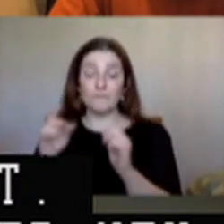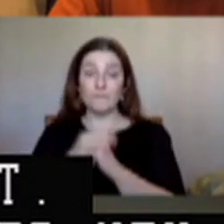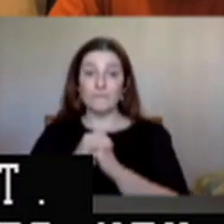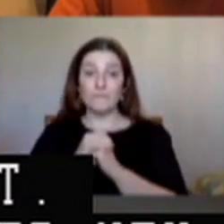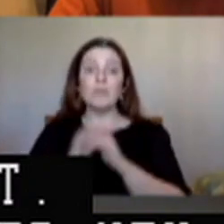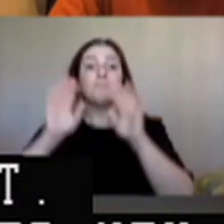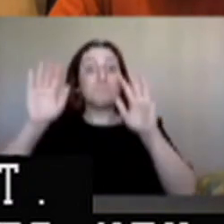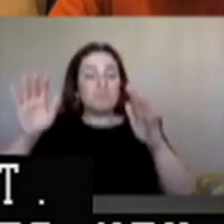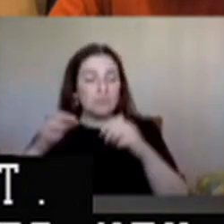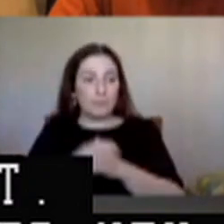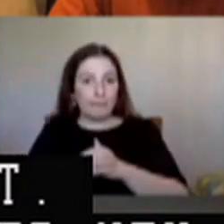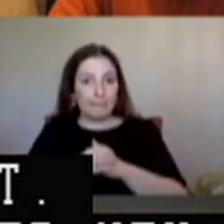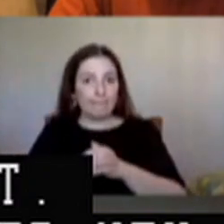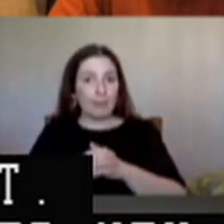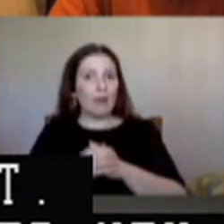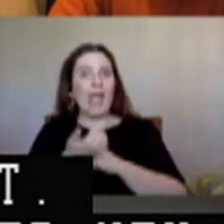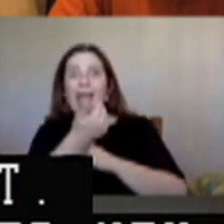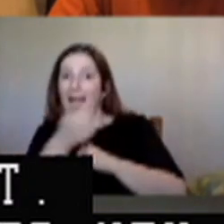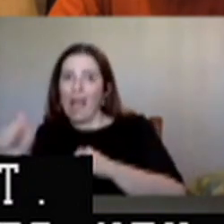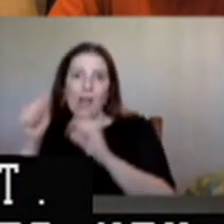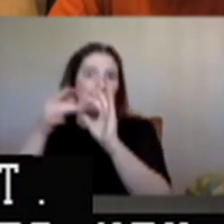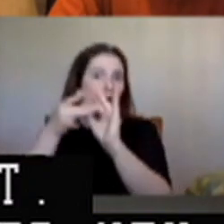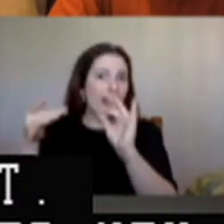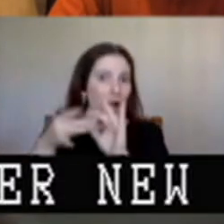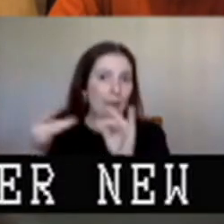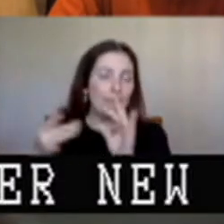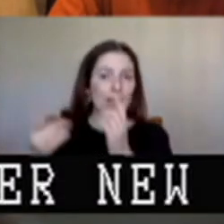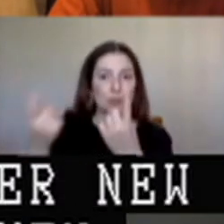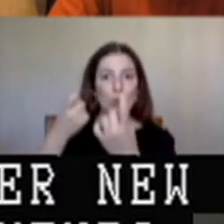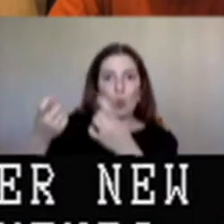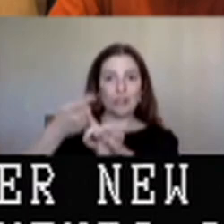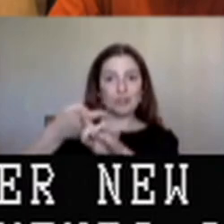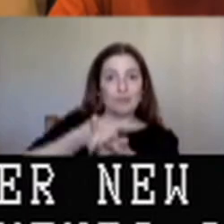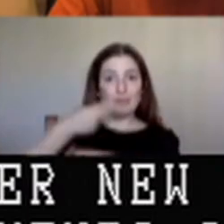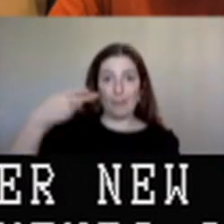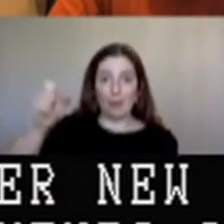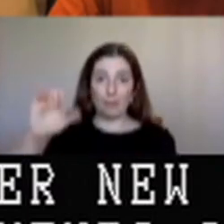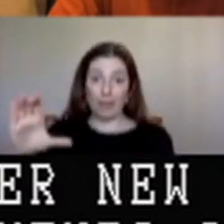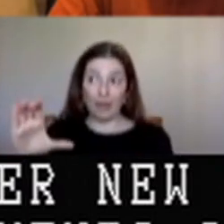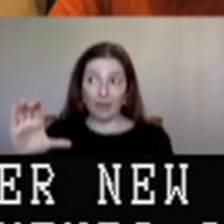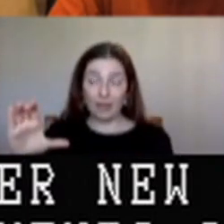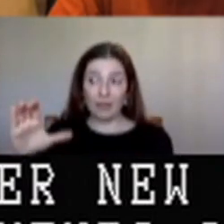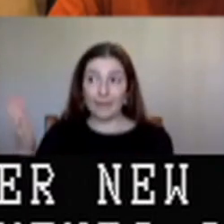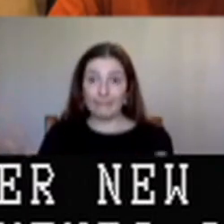Any comments or any questions from the public?